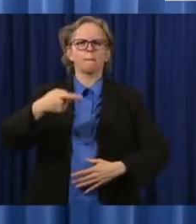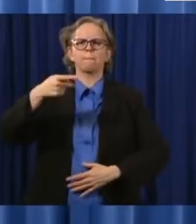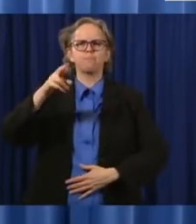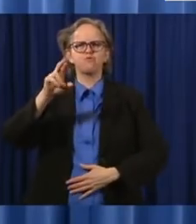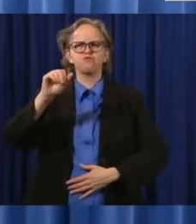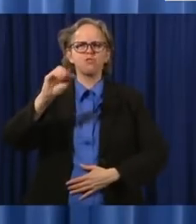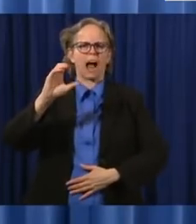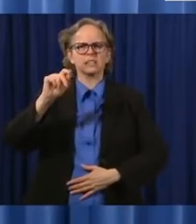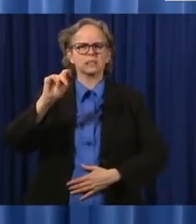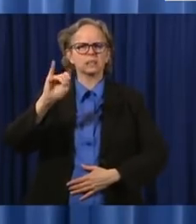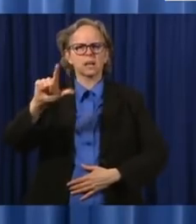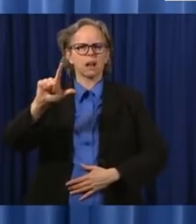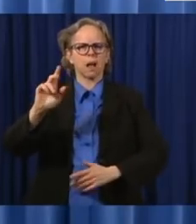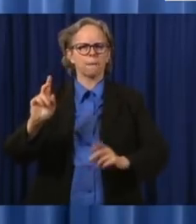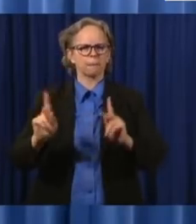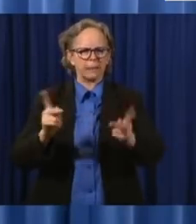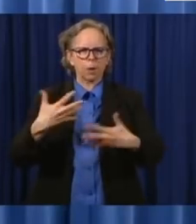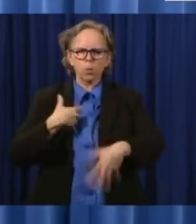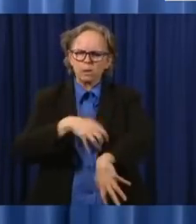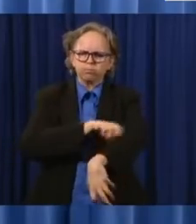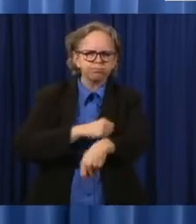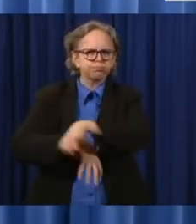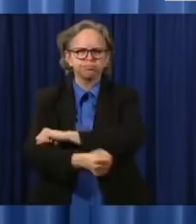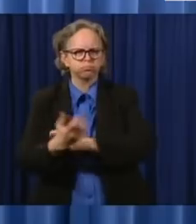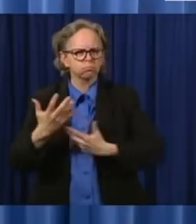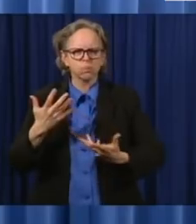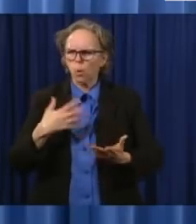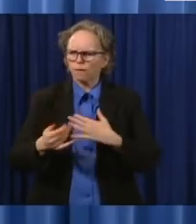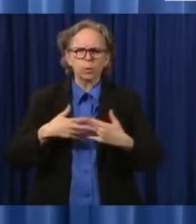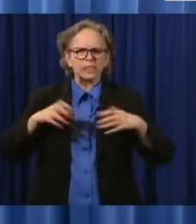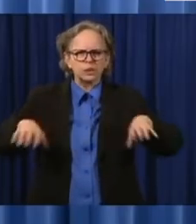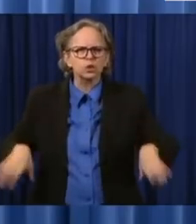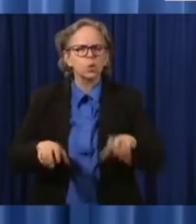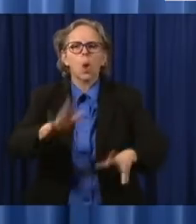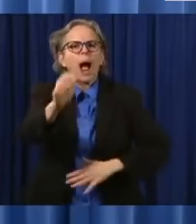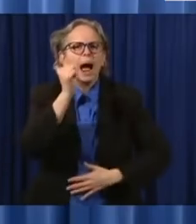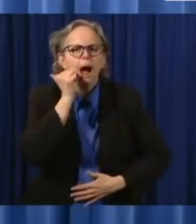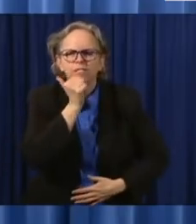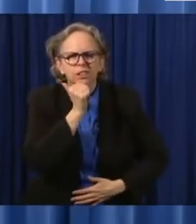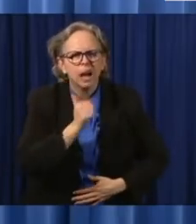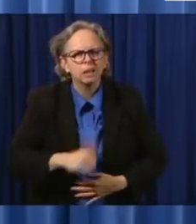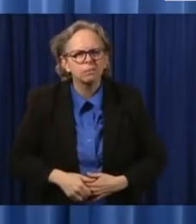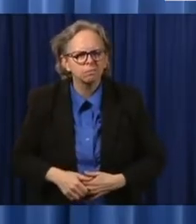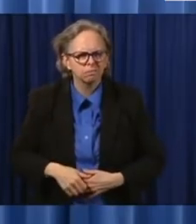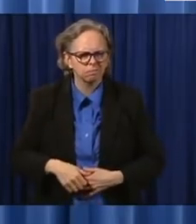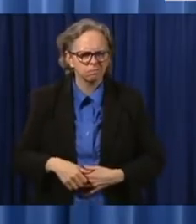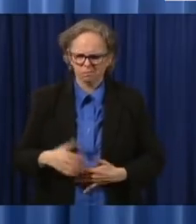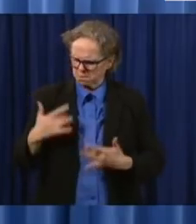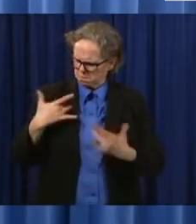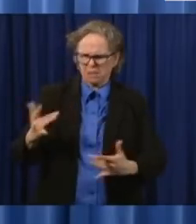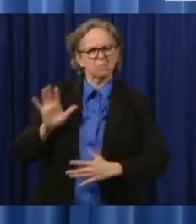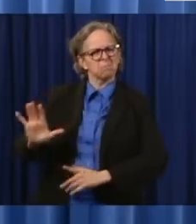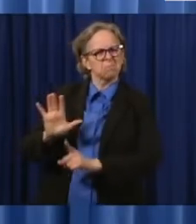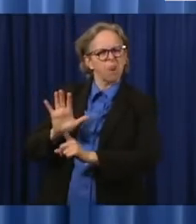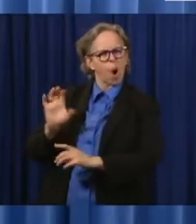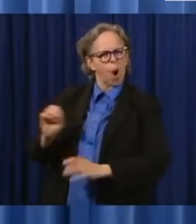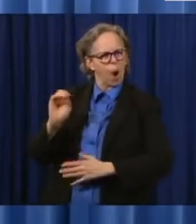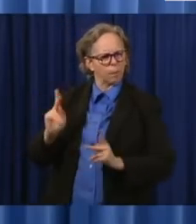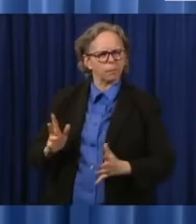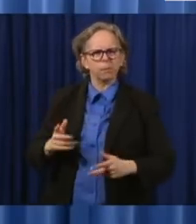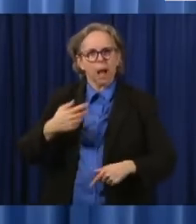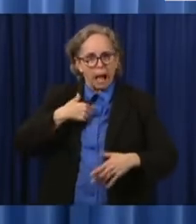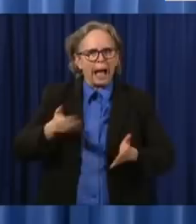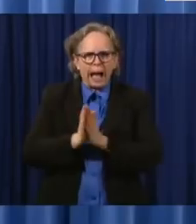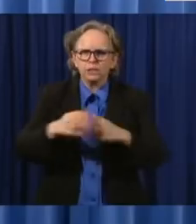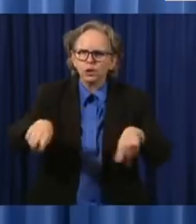up our sleeves and do what we need to do every day. And that's what we're simply asking Ohioans to do as we